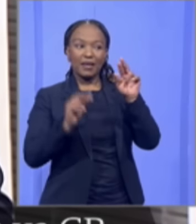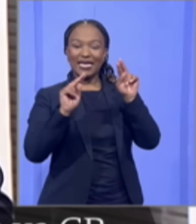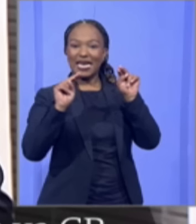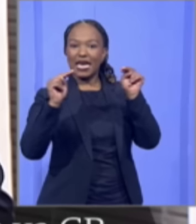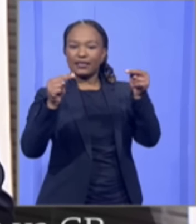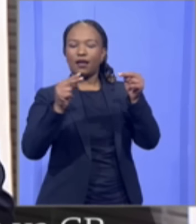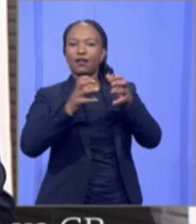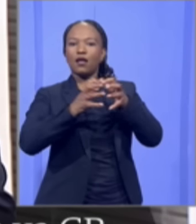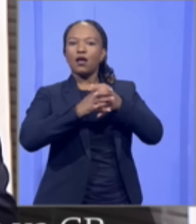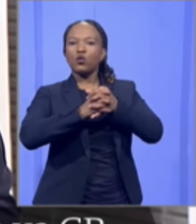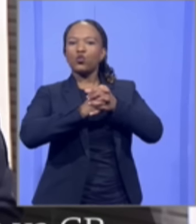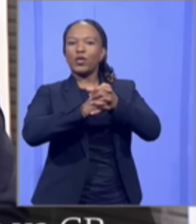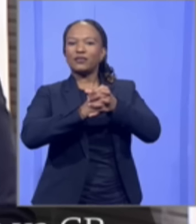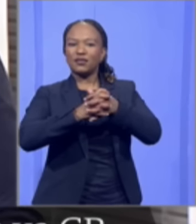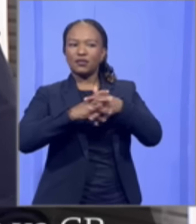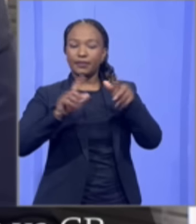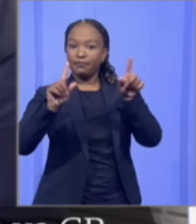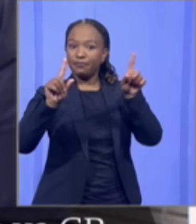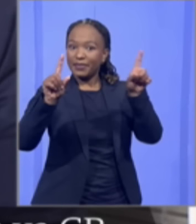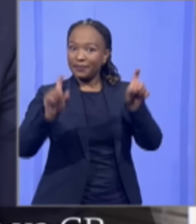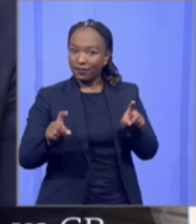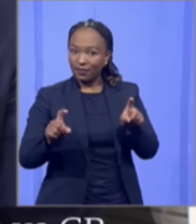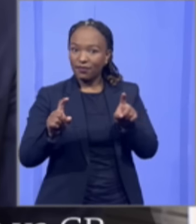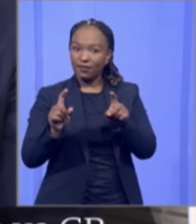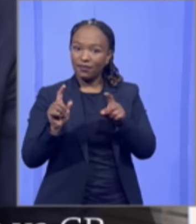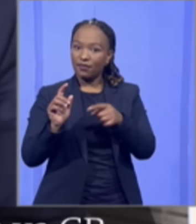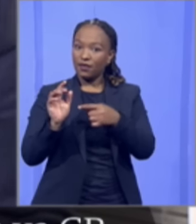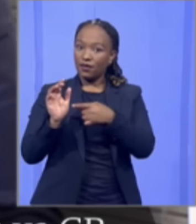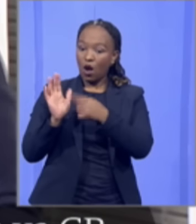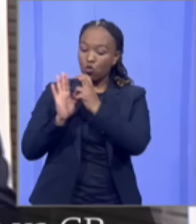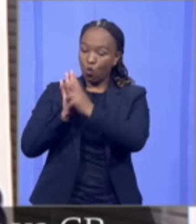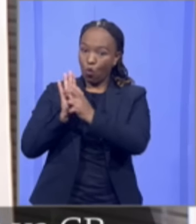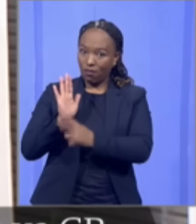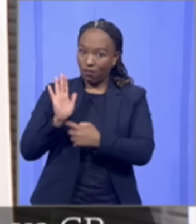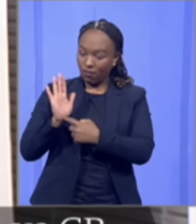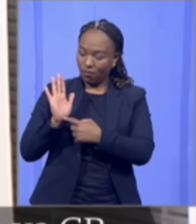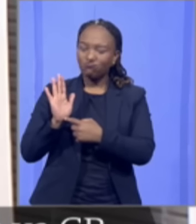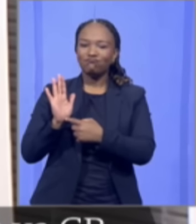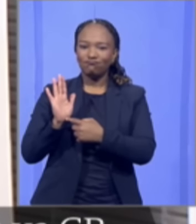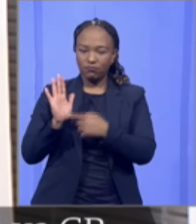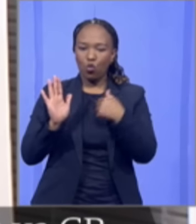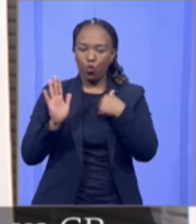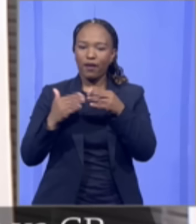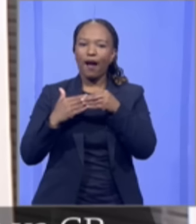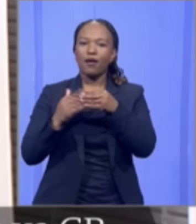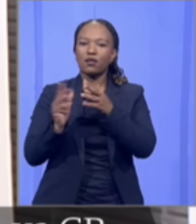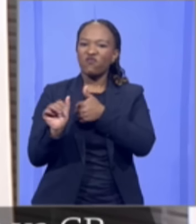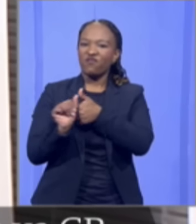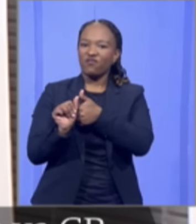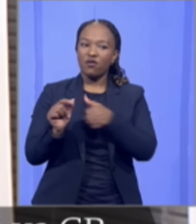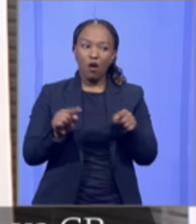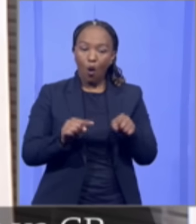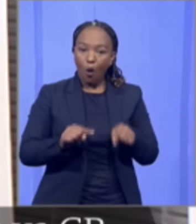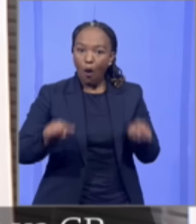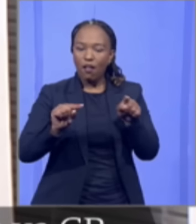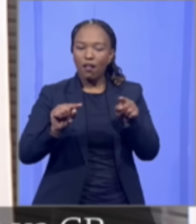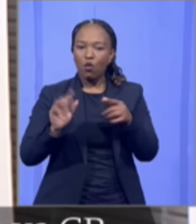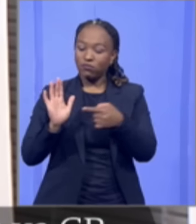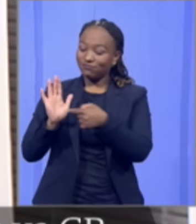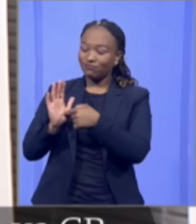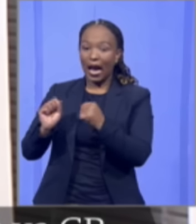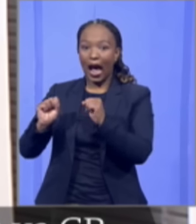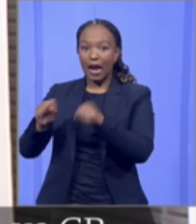principles, and we've been further guided by those that have signed this agreement so that we